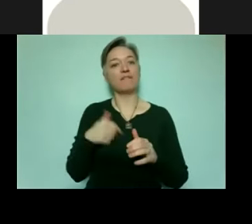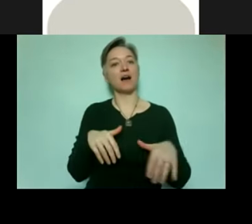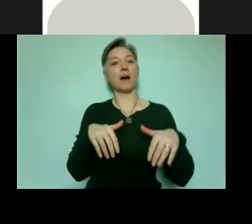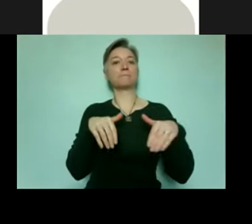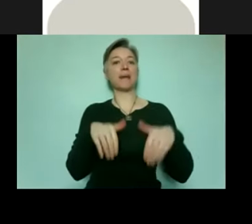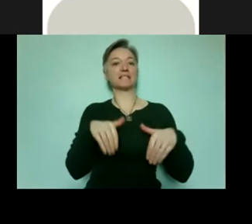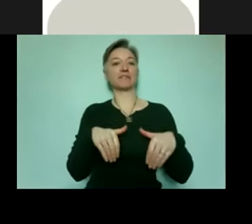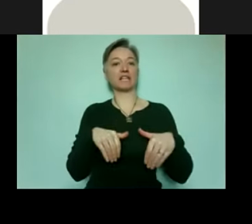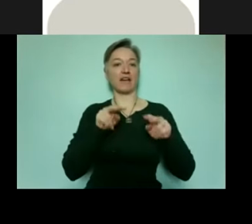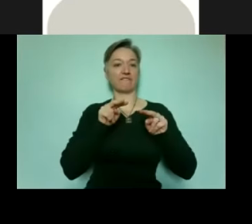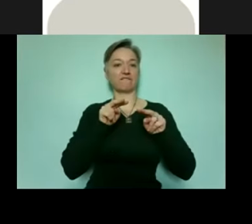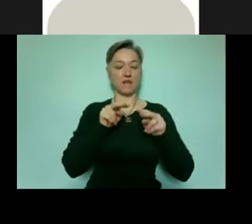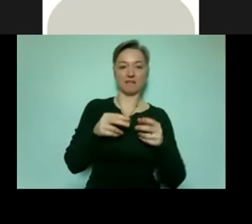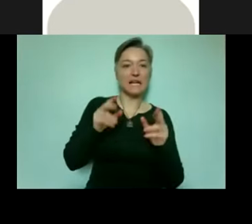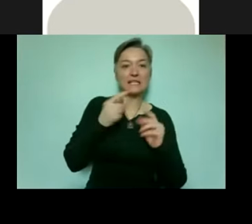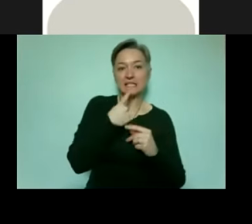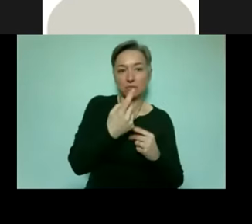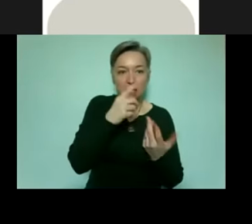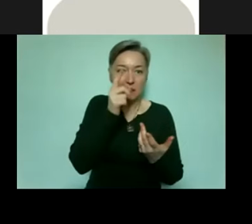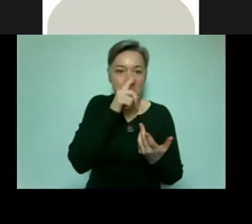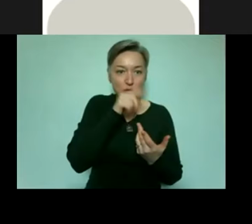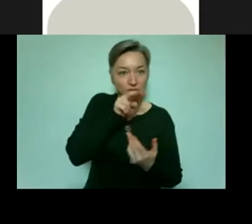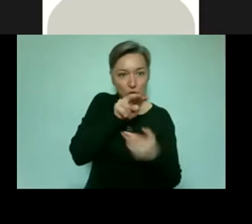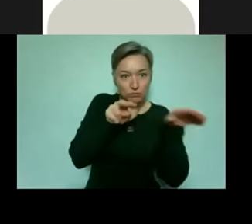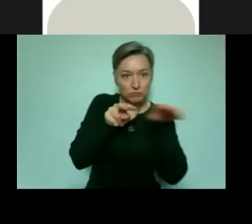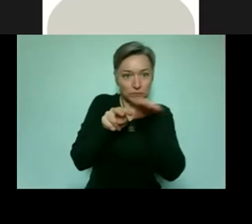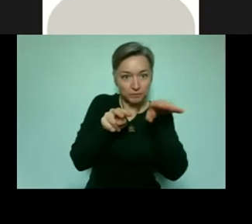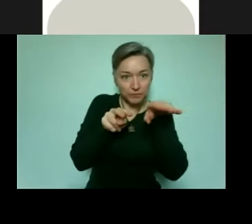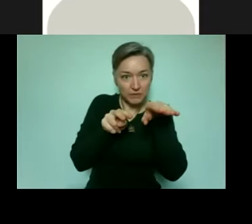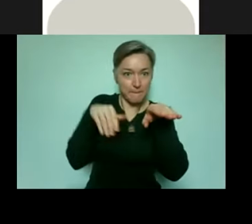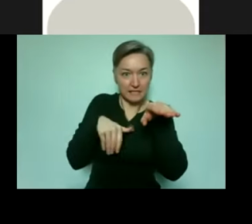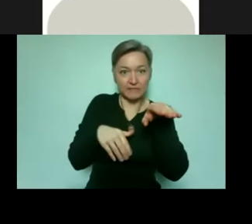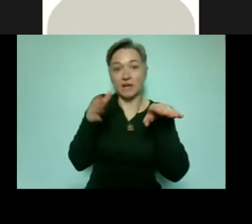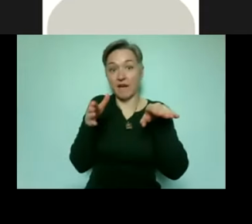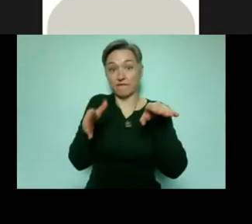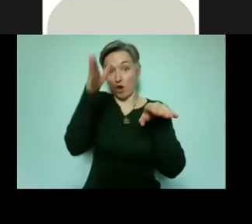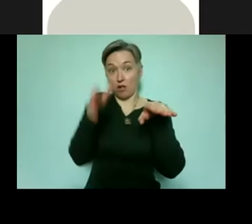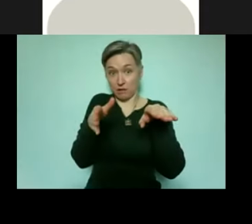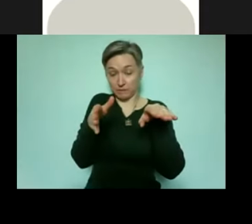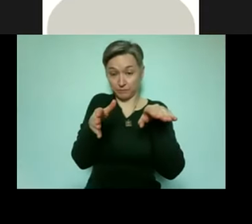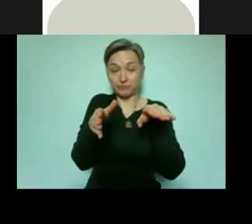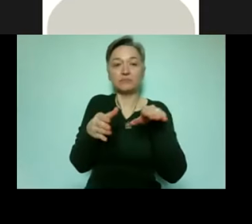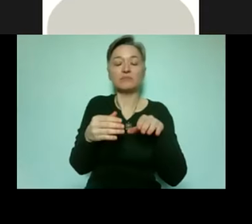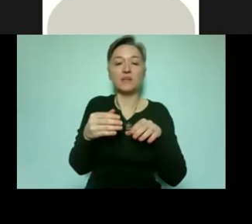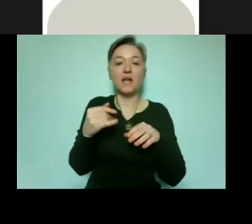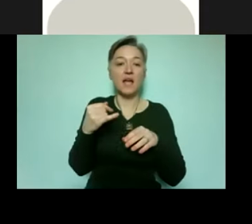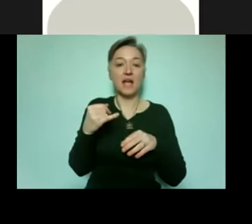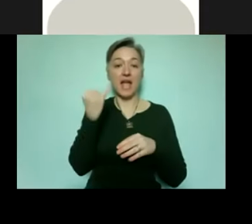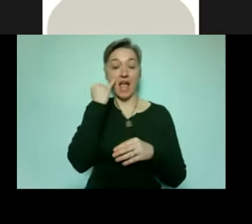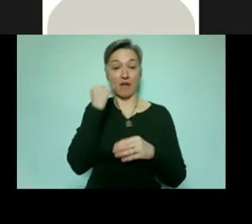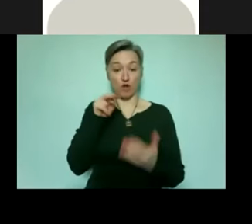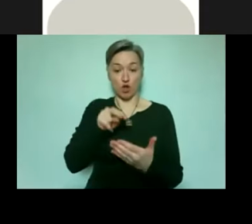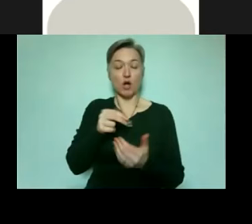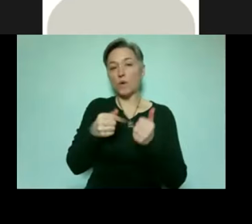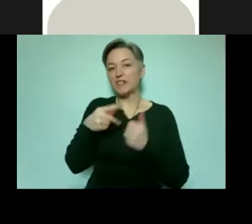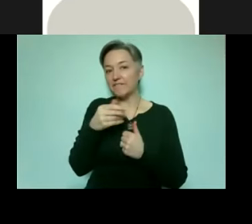view horizontal bars that move vertically and vertical bars that move horizontally. And then by looking at which phase of that stimulus